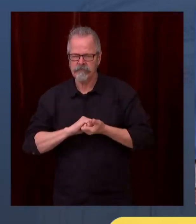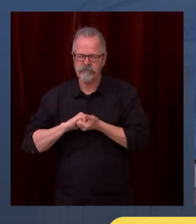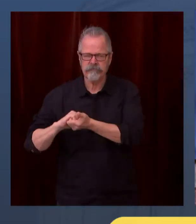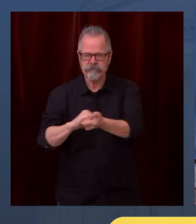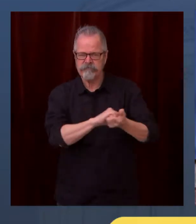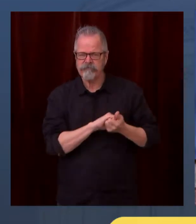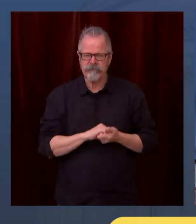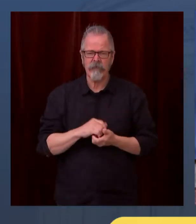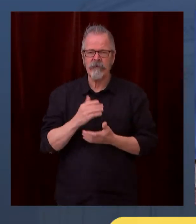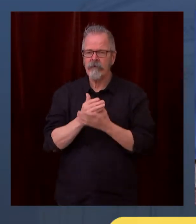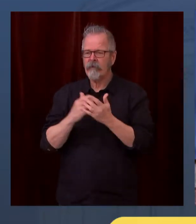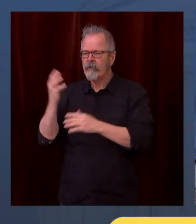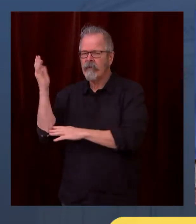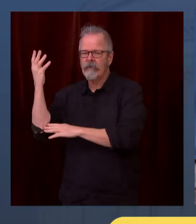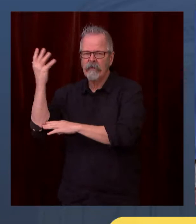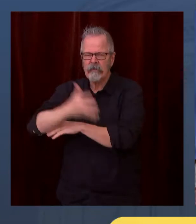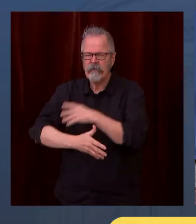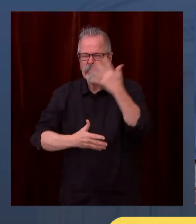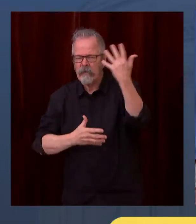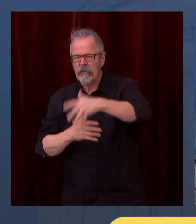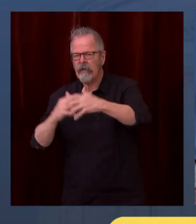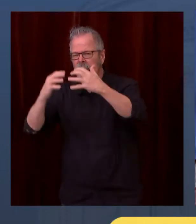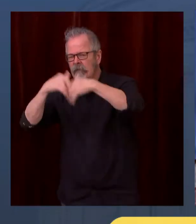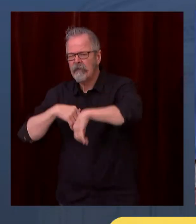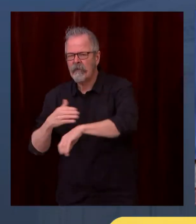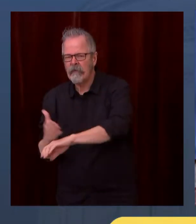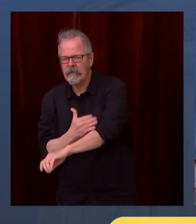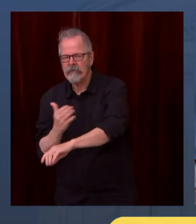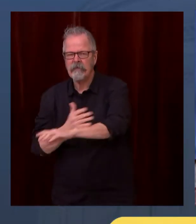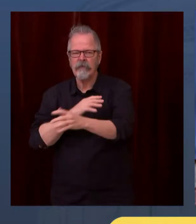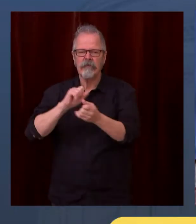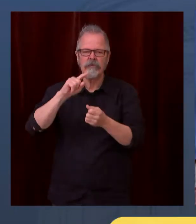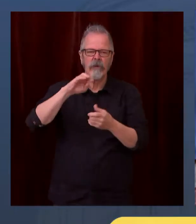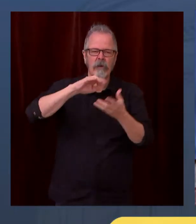rebuilding. We're going to continue to help these communities.